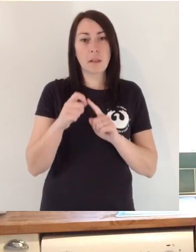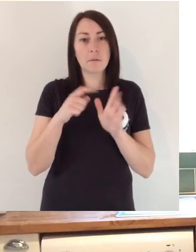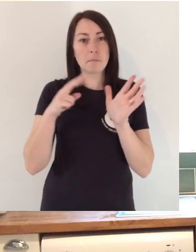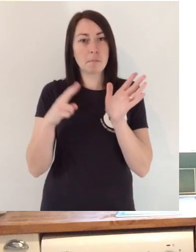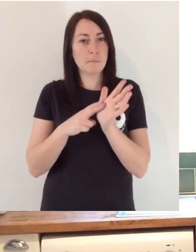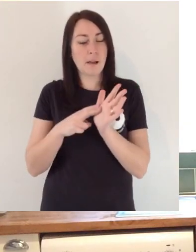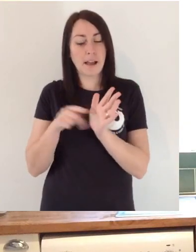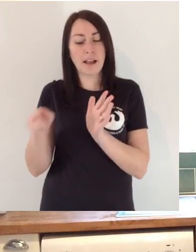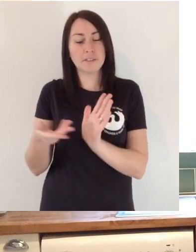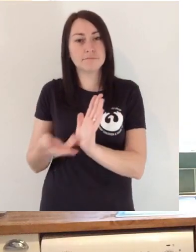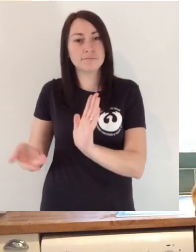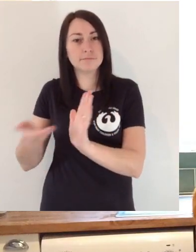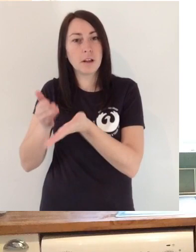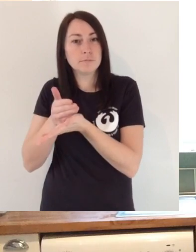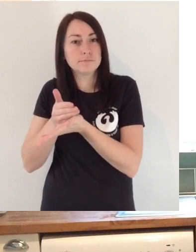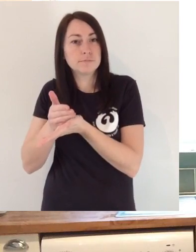I'm going to add those into my pan.